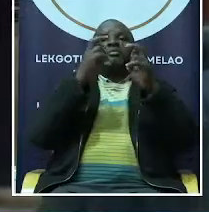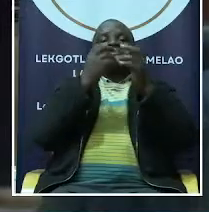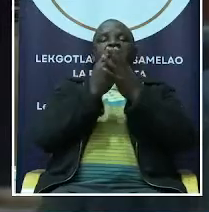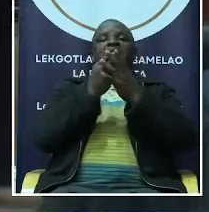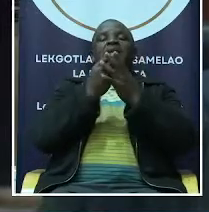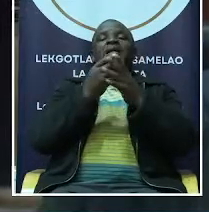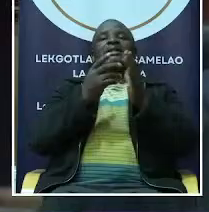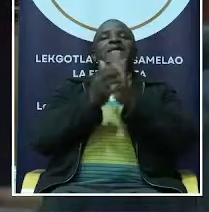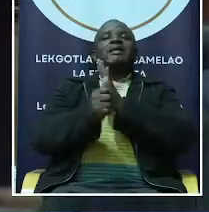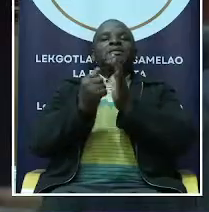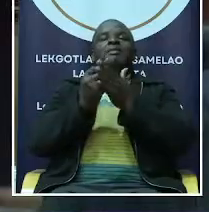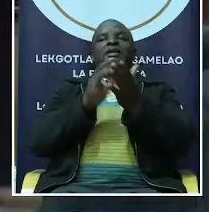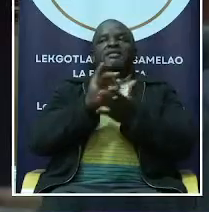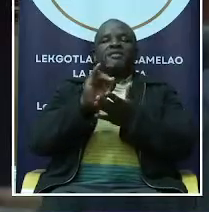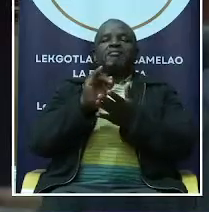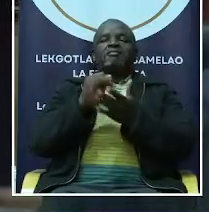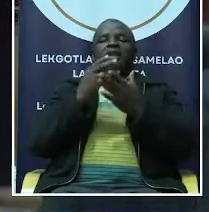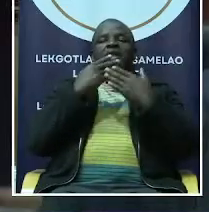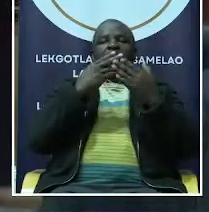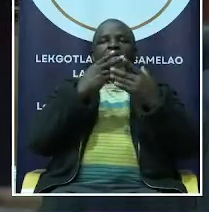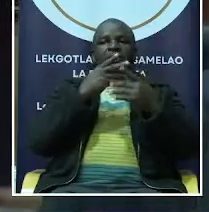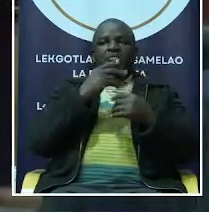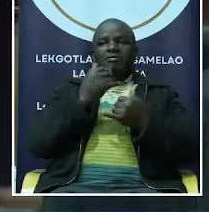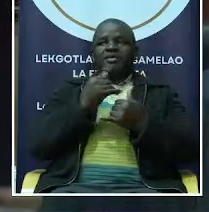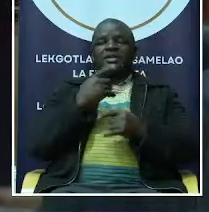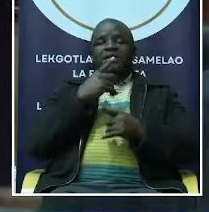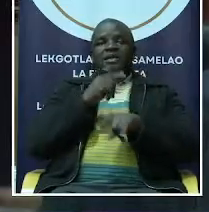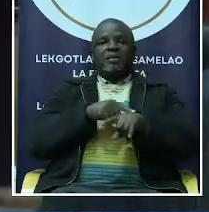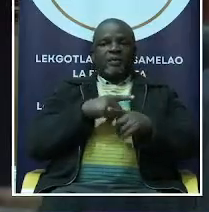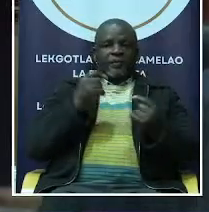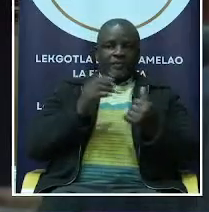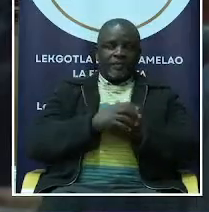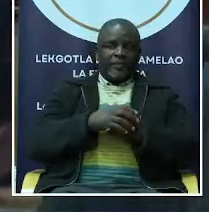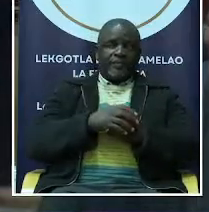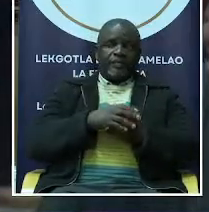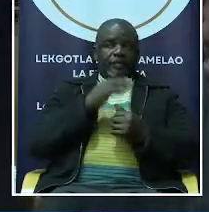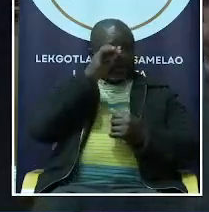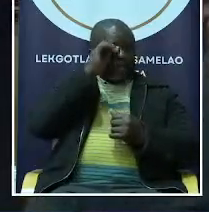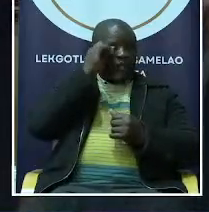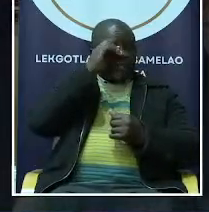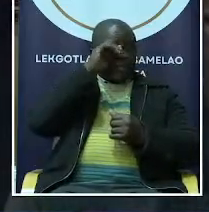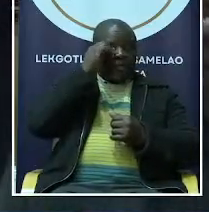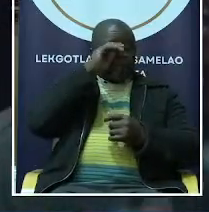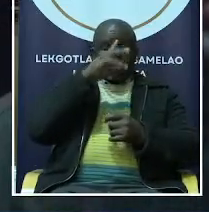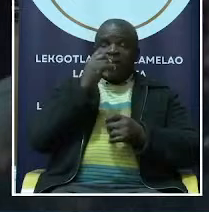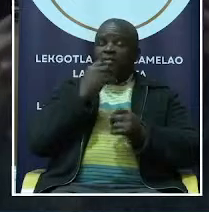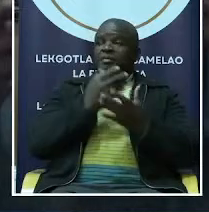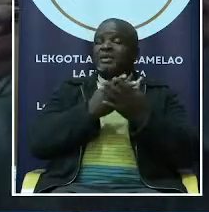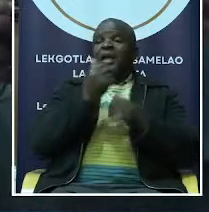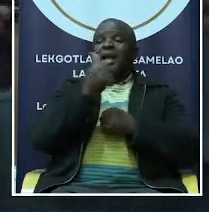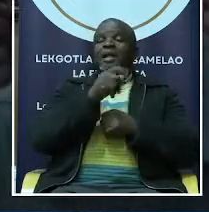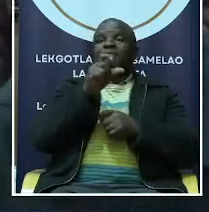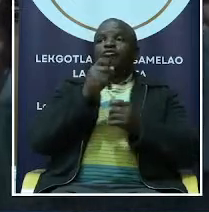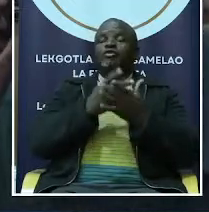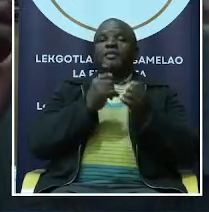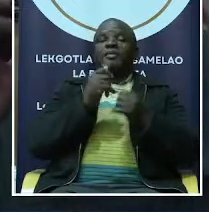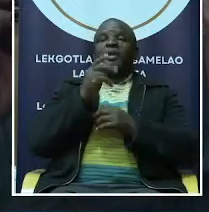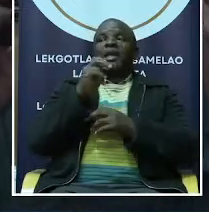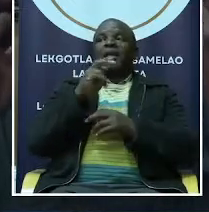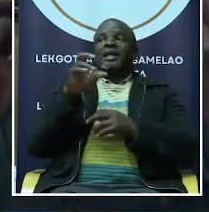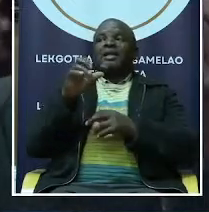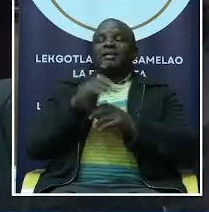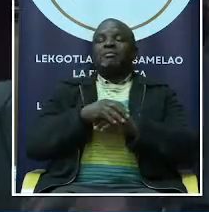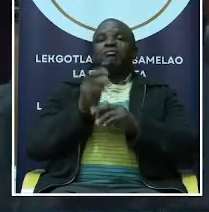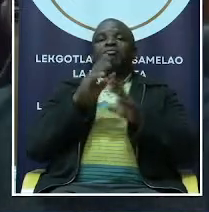invest. Thank you very much, Honorable Speaker. Thank you. We've run out of time. Thank you. Can we please have the last speaker for the African National Congress,